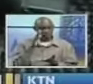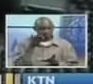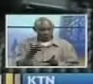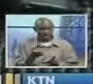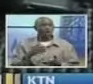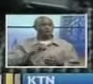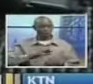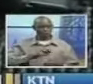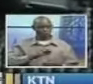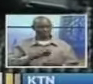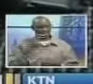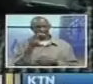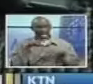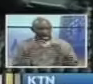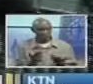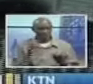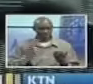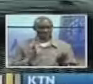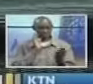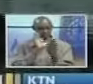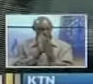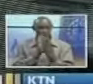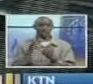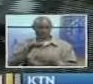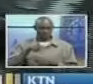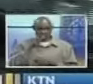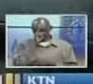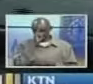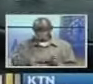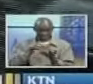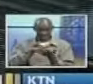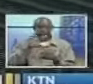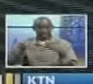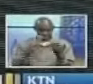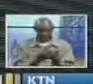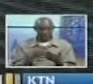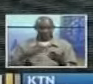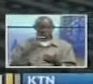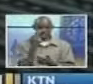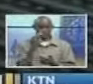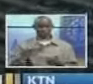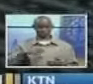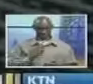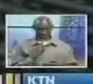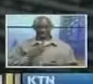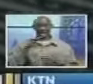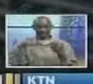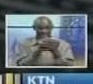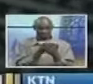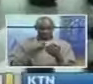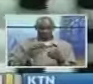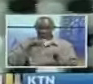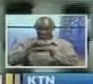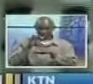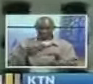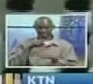to own a gun, one must approach his local police station, apply for a civilian firearm. His application will then be sent